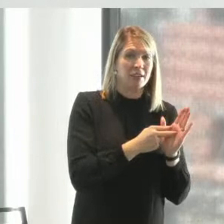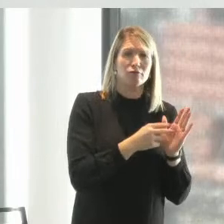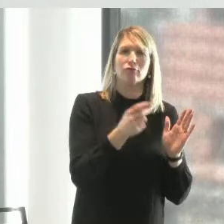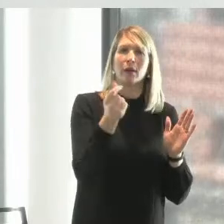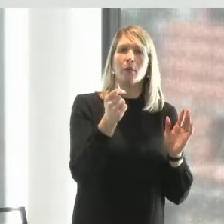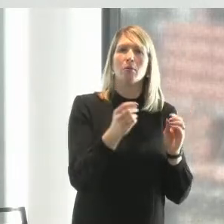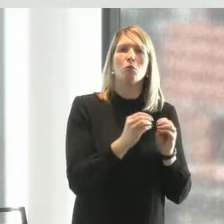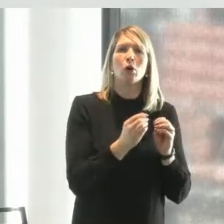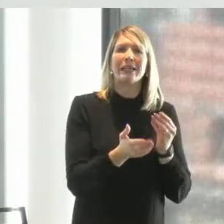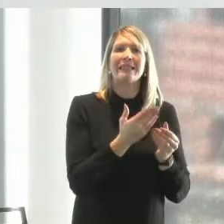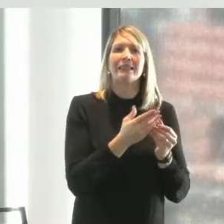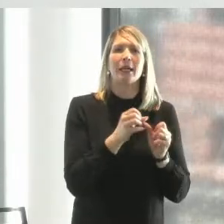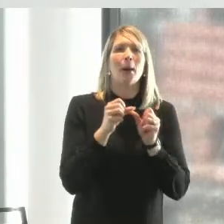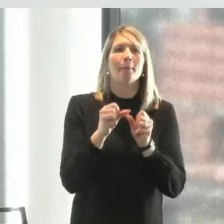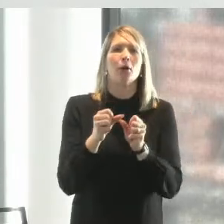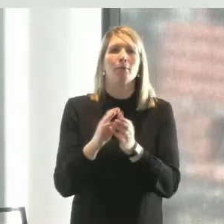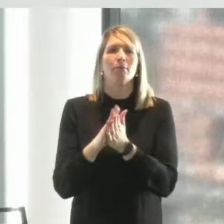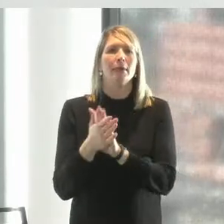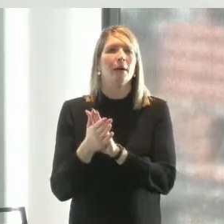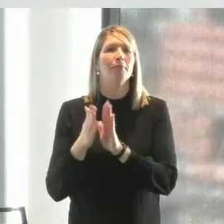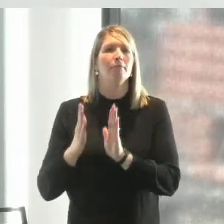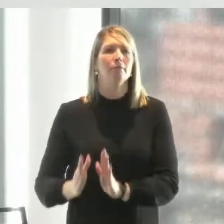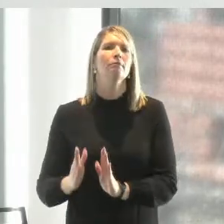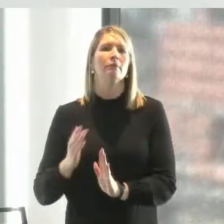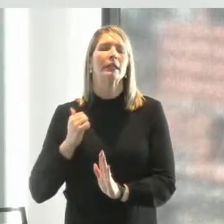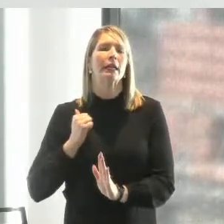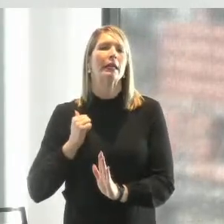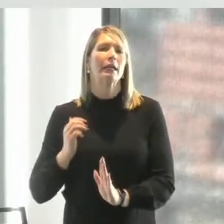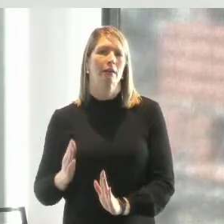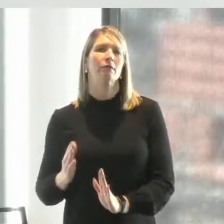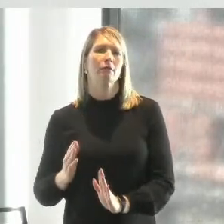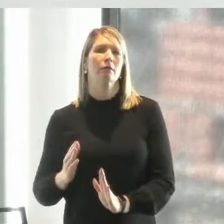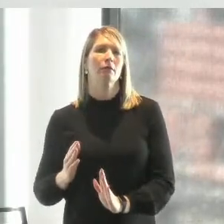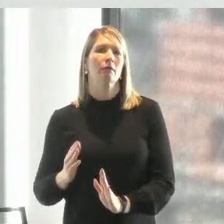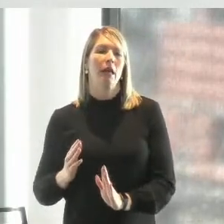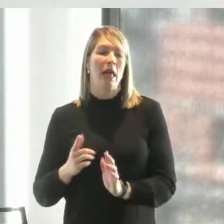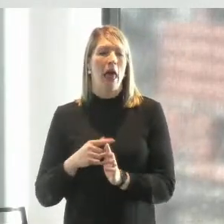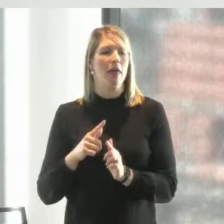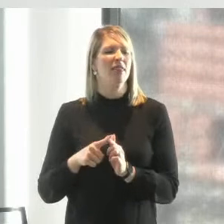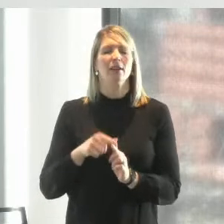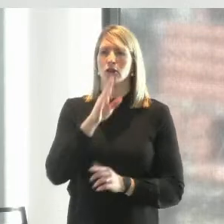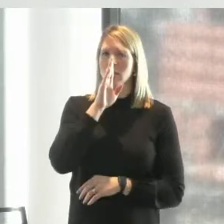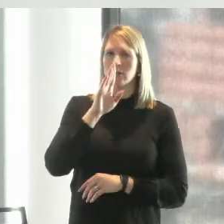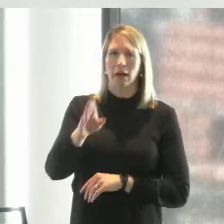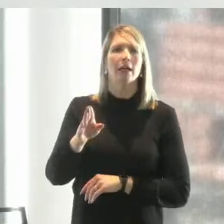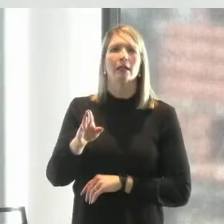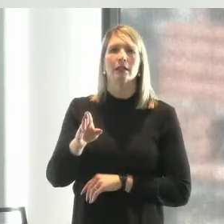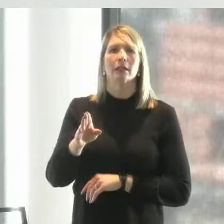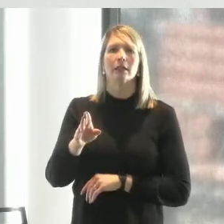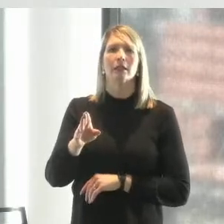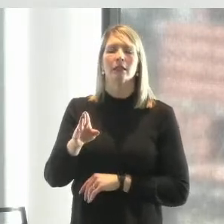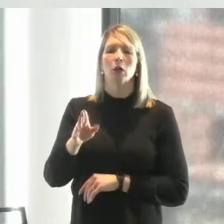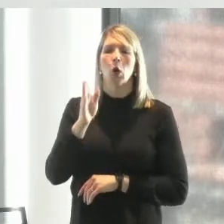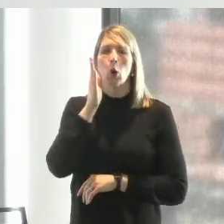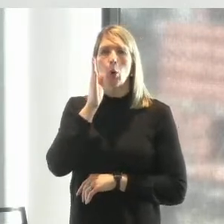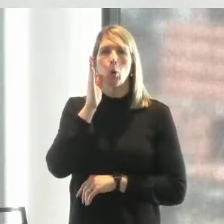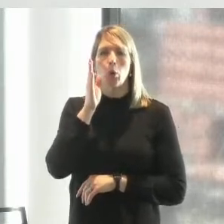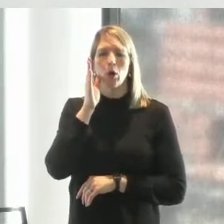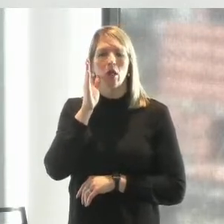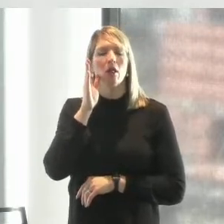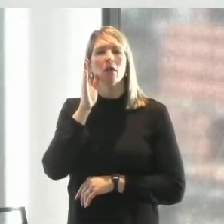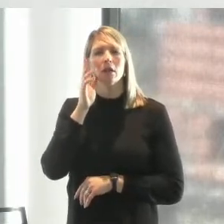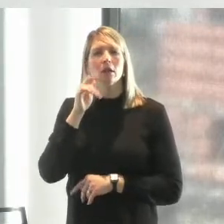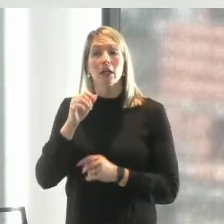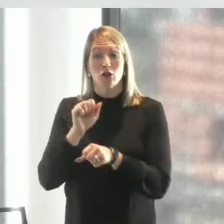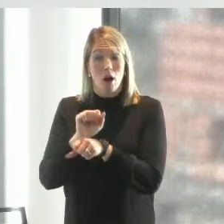core areas with a master's or PhD, you have a direct pathway to permanent residency. But we'll not leave it at that.